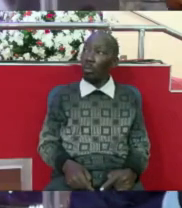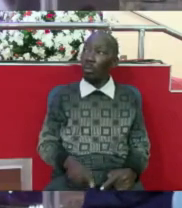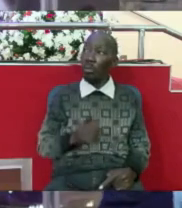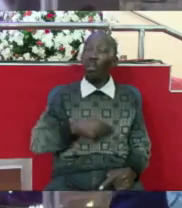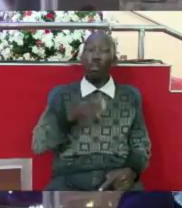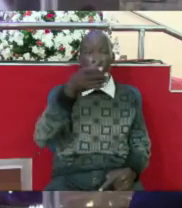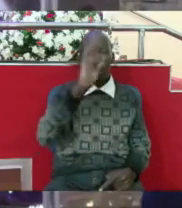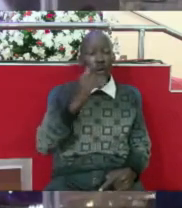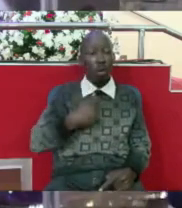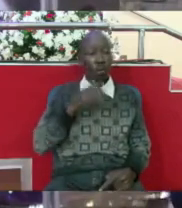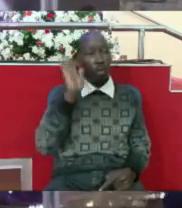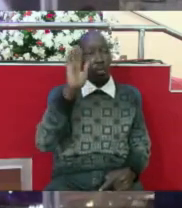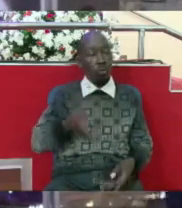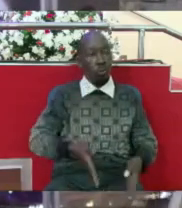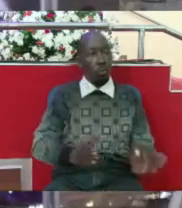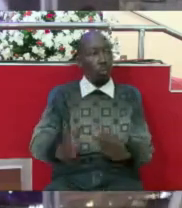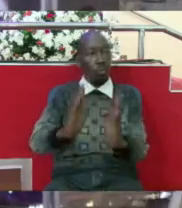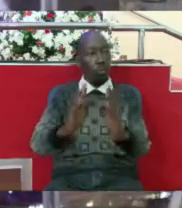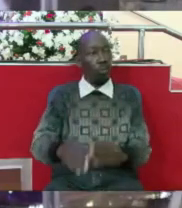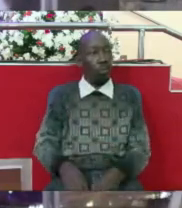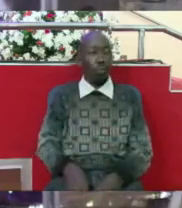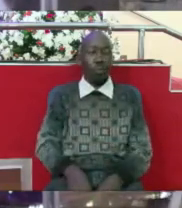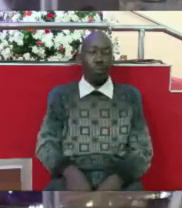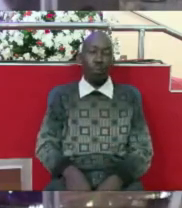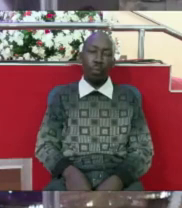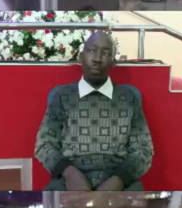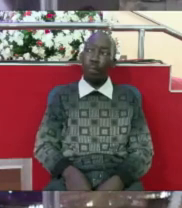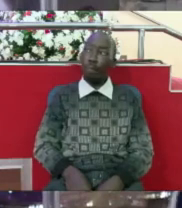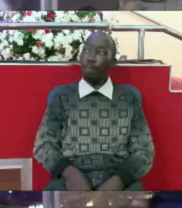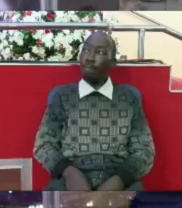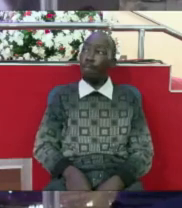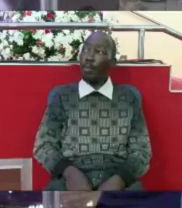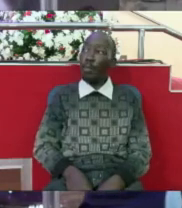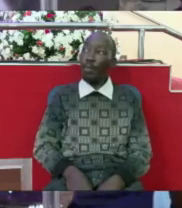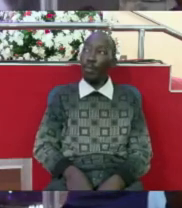has his way. Kama Mungu ako na njia yake.